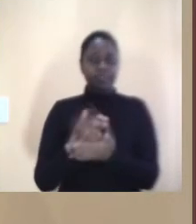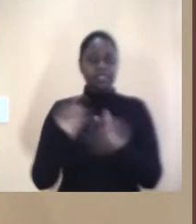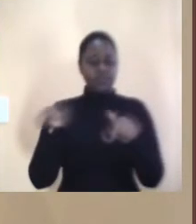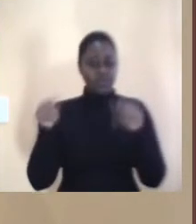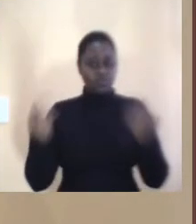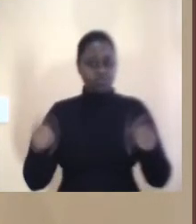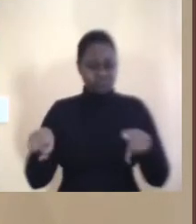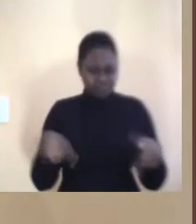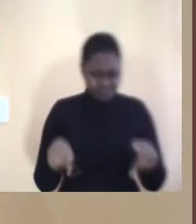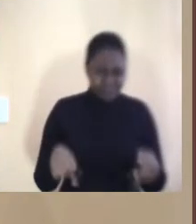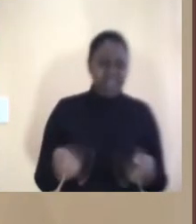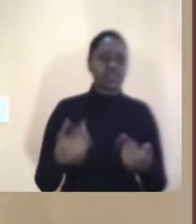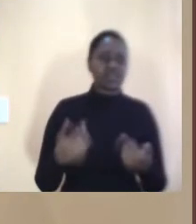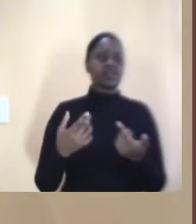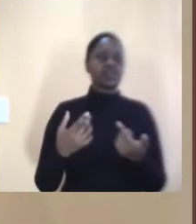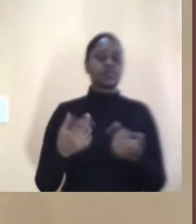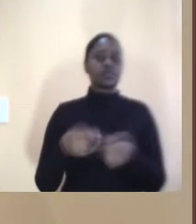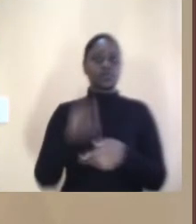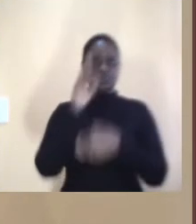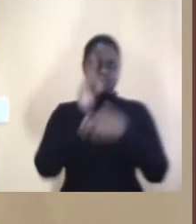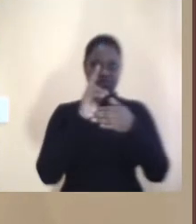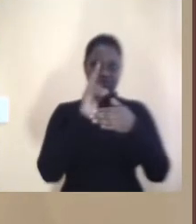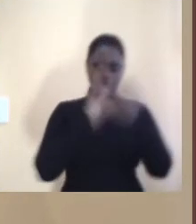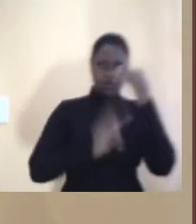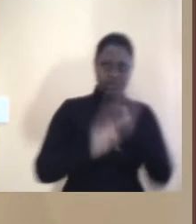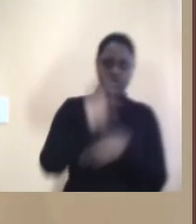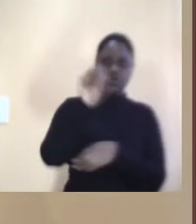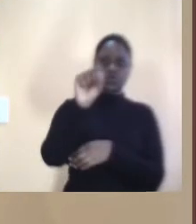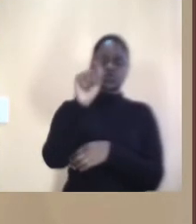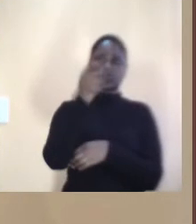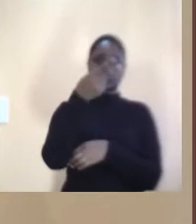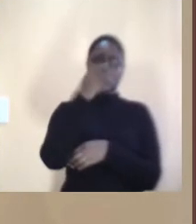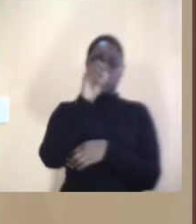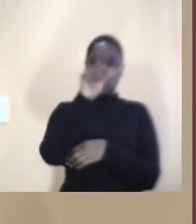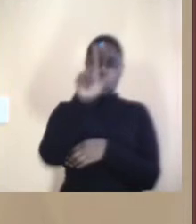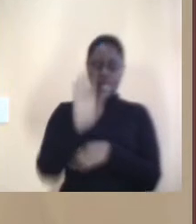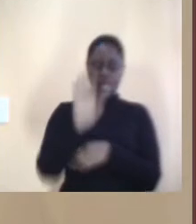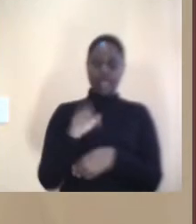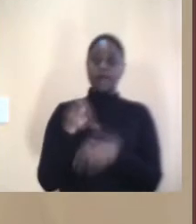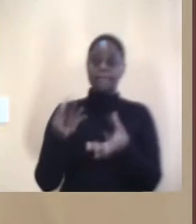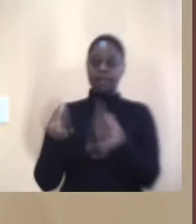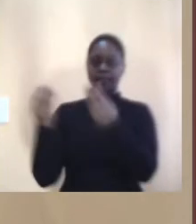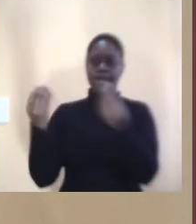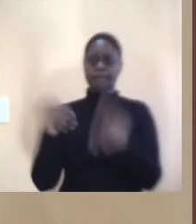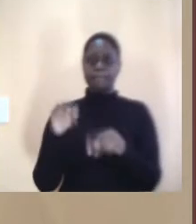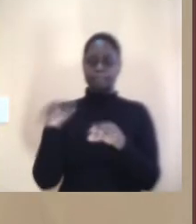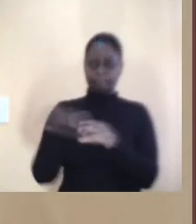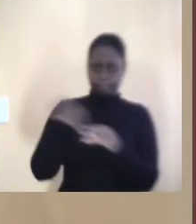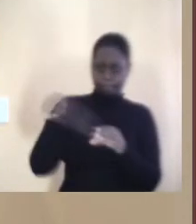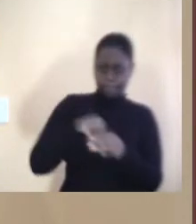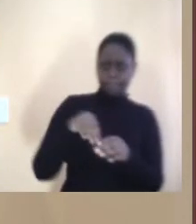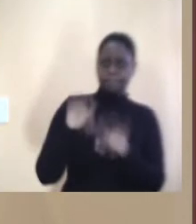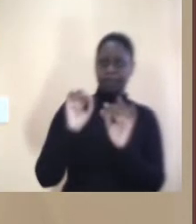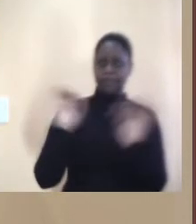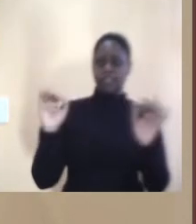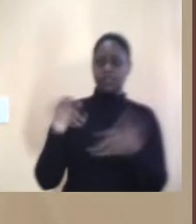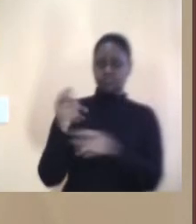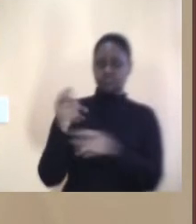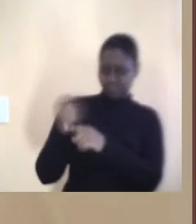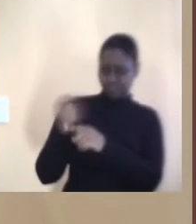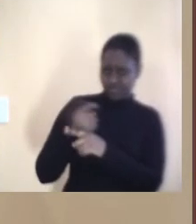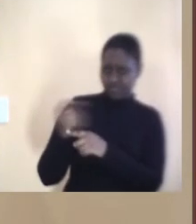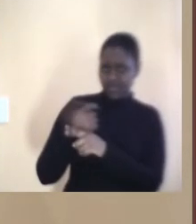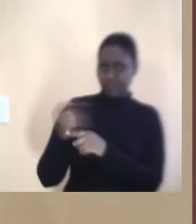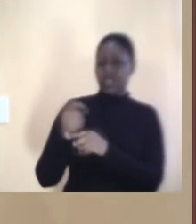ningasabi-ke mhlonishwa usithole emloyi ukuthi nibathathe abantu nibatrain, nibathathe ama-emerging farmers